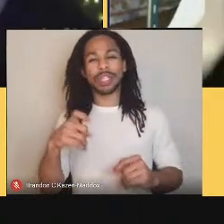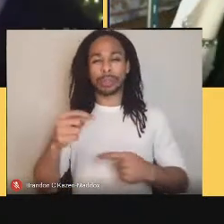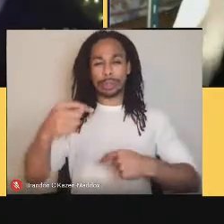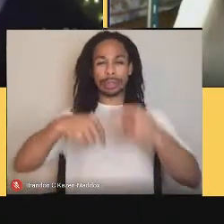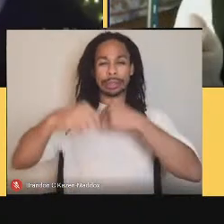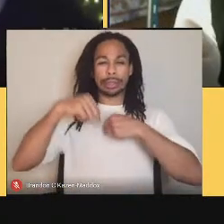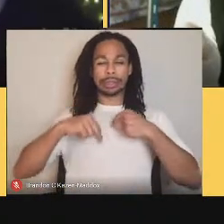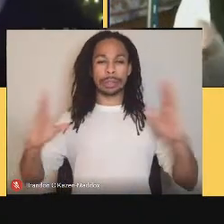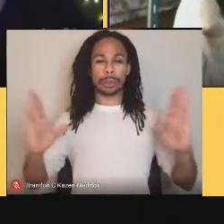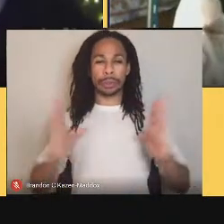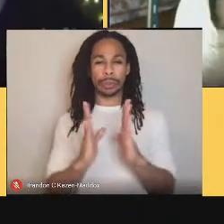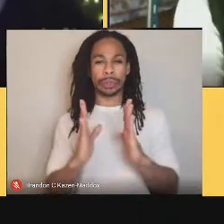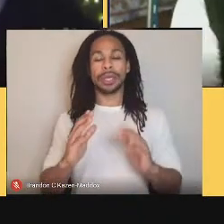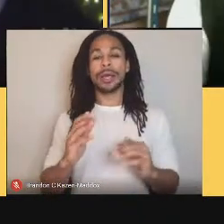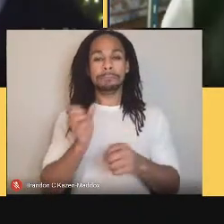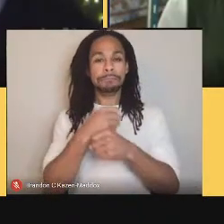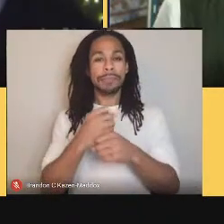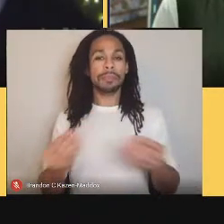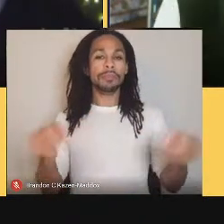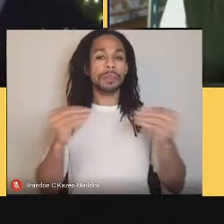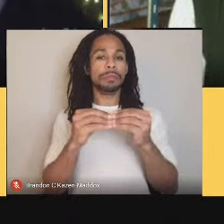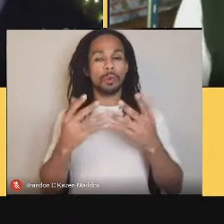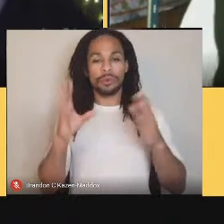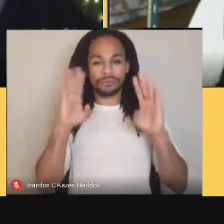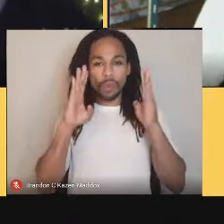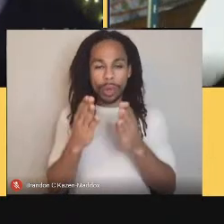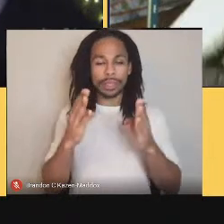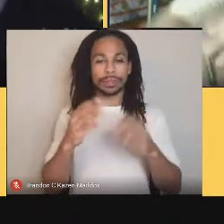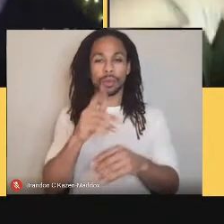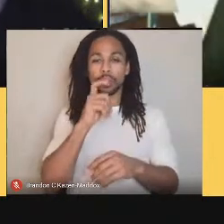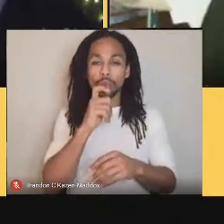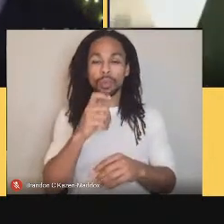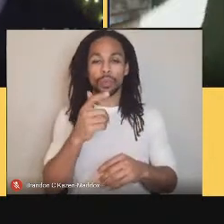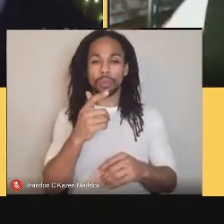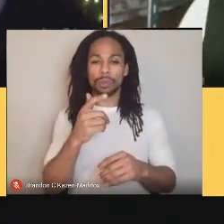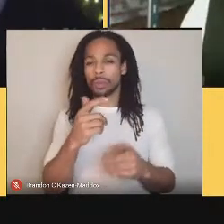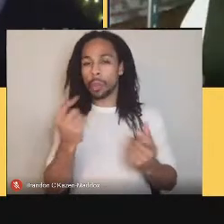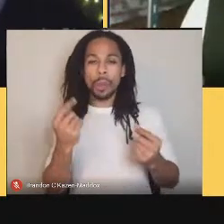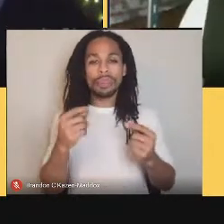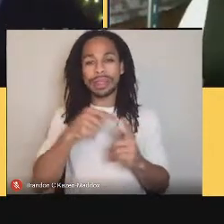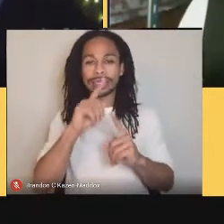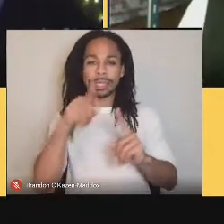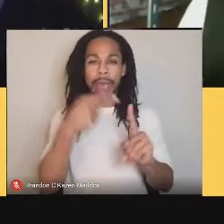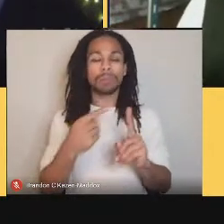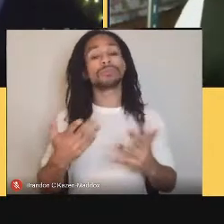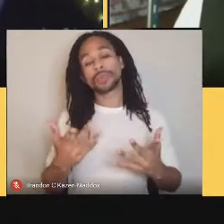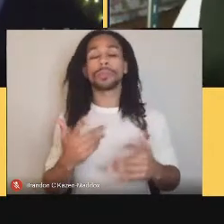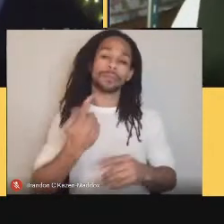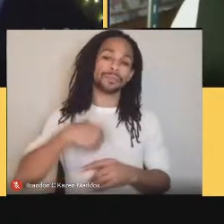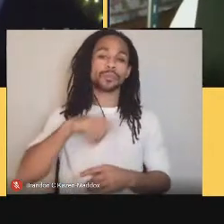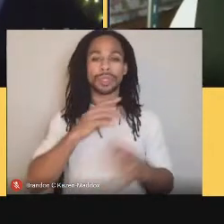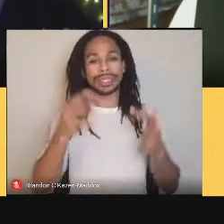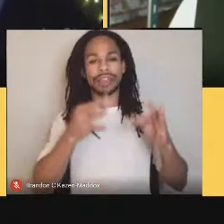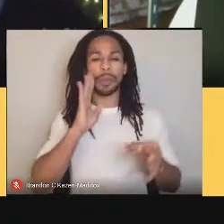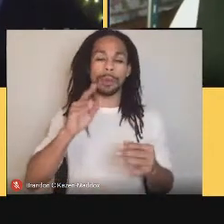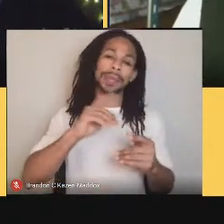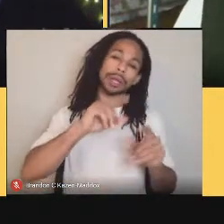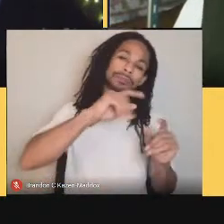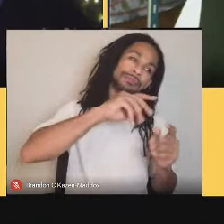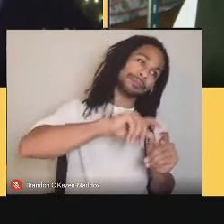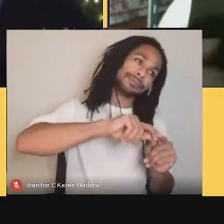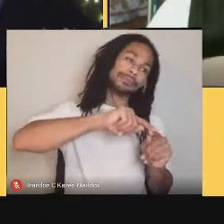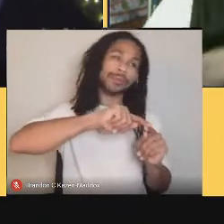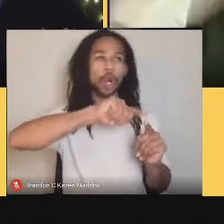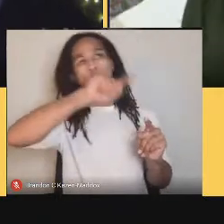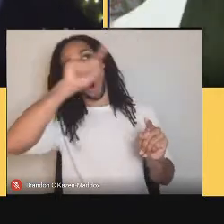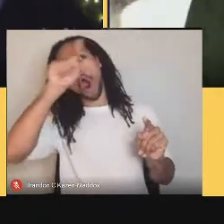squish it down and kind of focus on who this is kind of following. And we decided it's going to be an overall arc of the whole story that hopefully